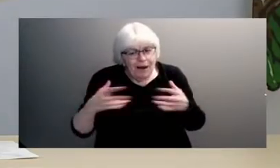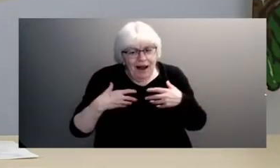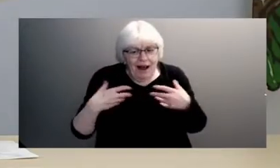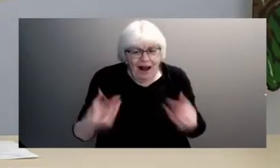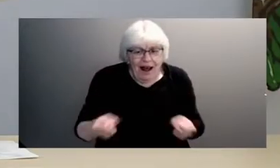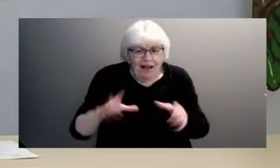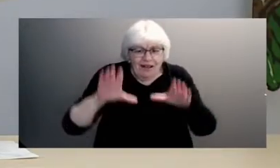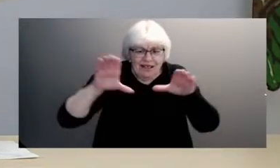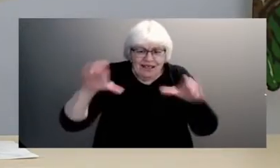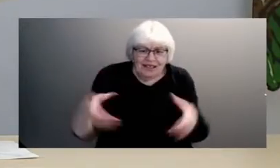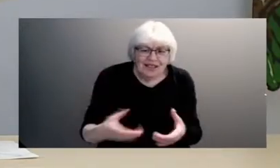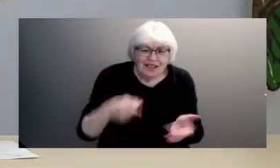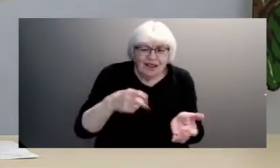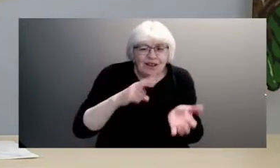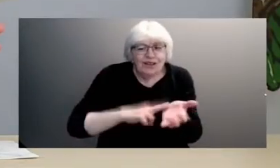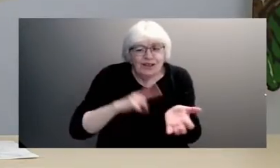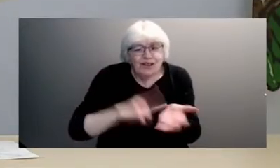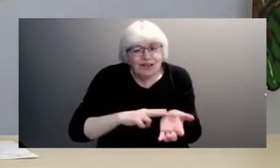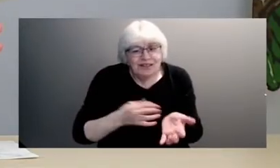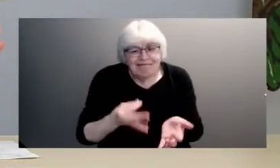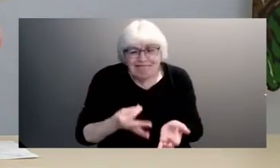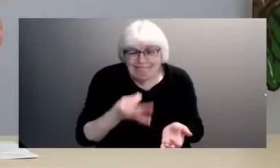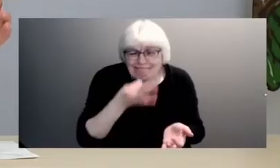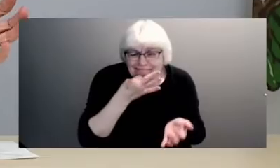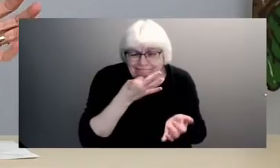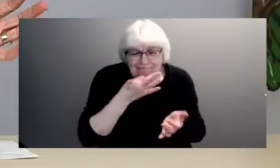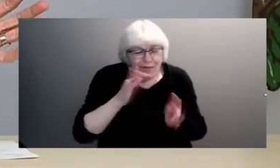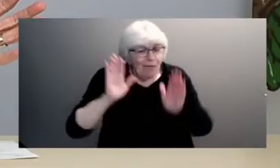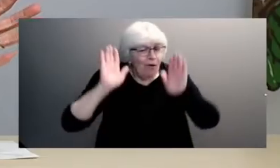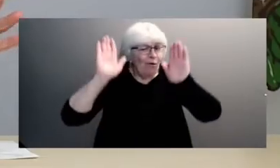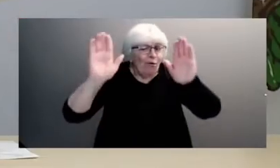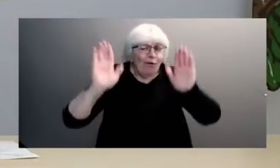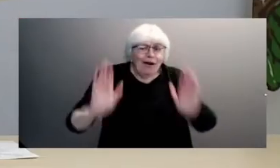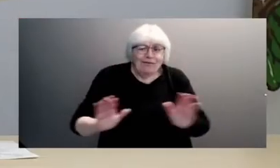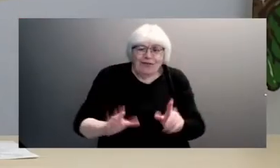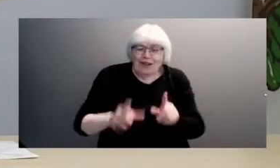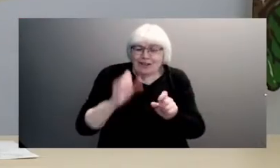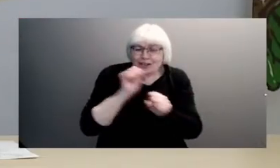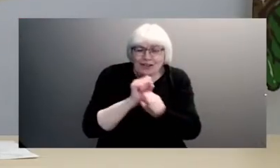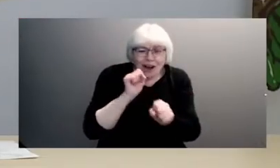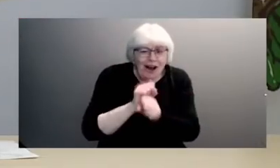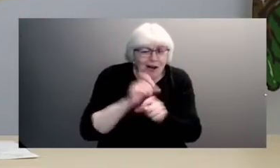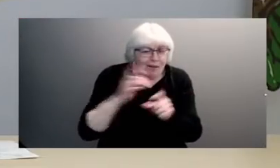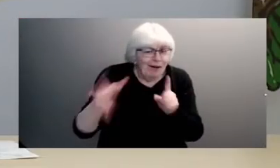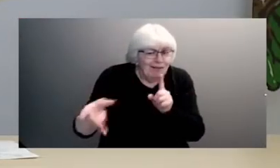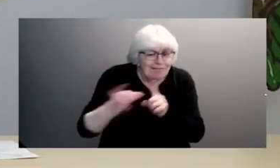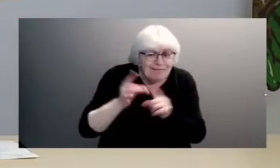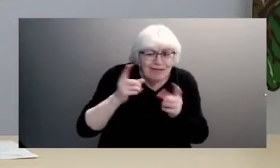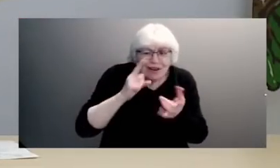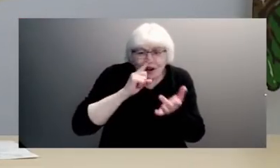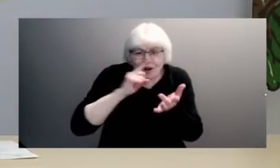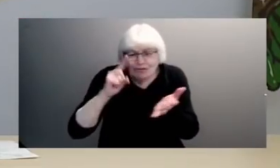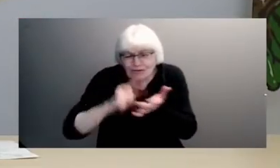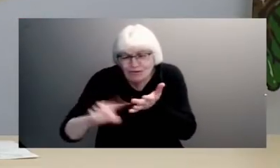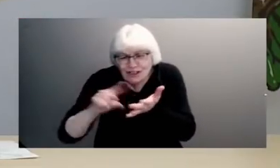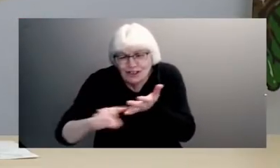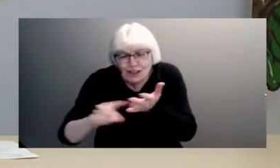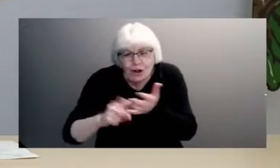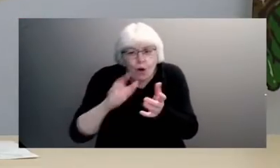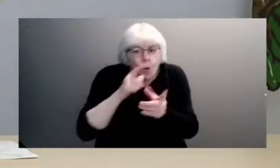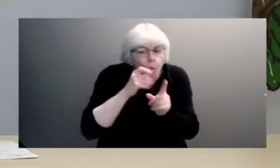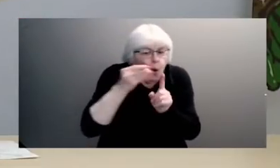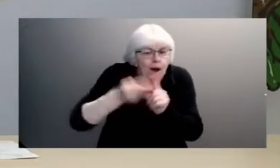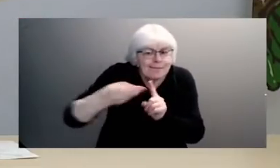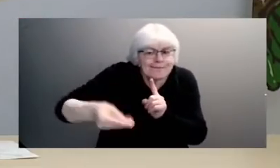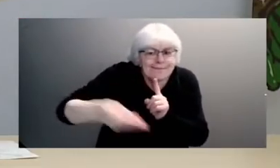And when we have situations and we know that they've identified so many people, and the